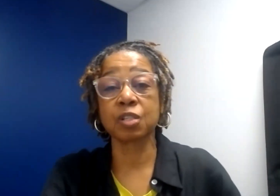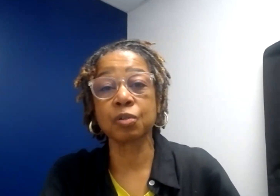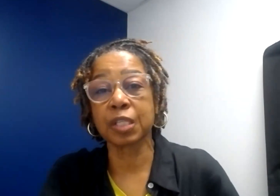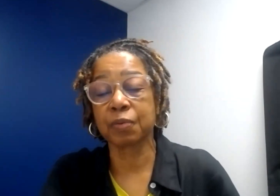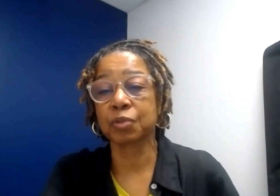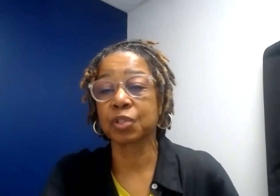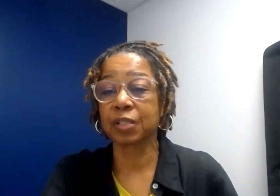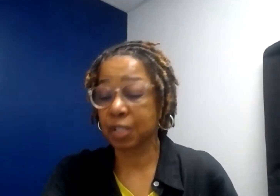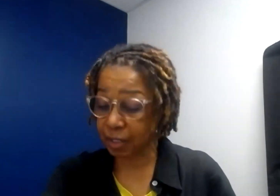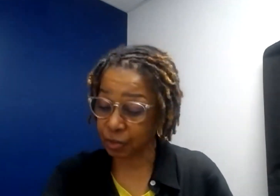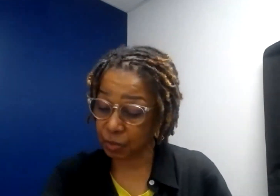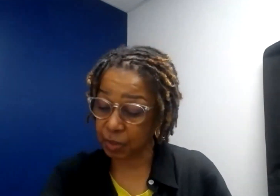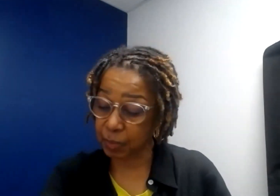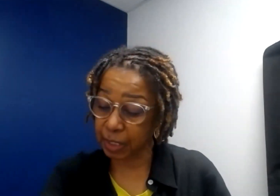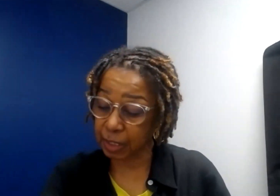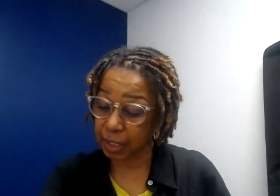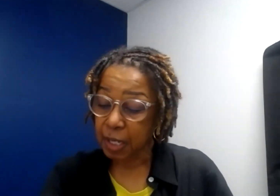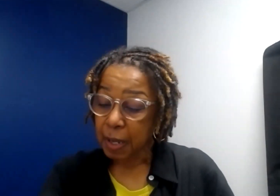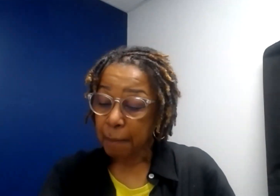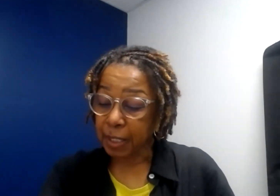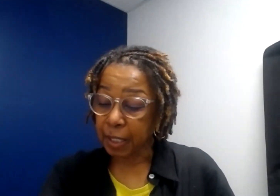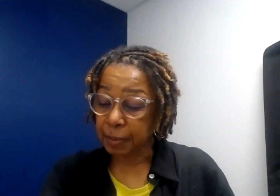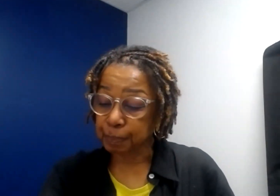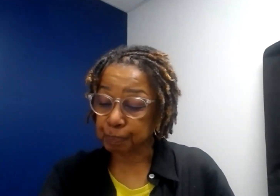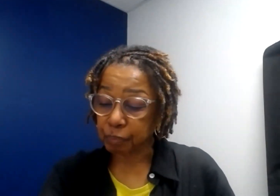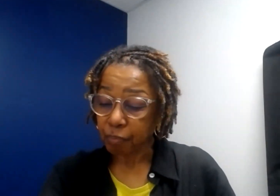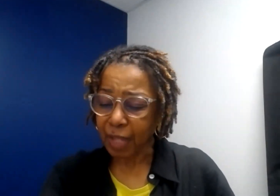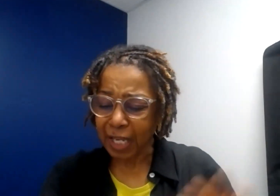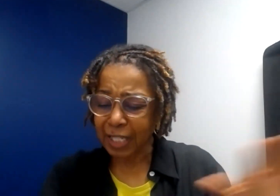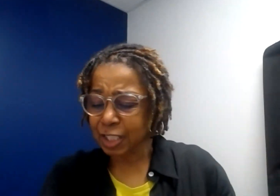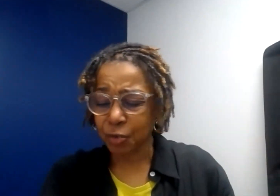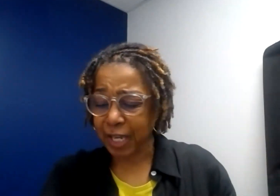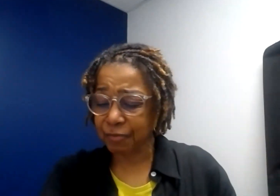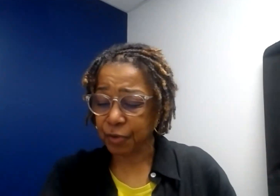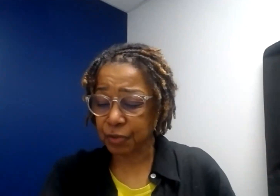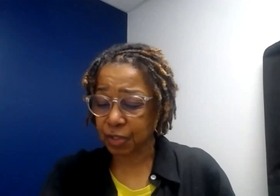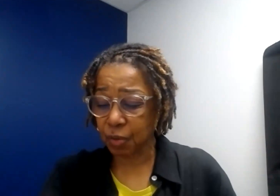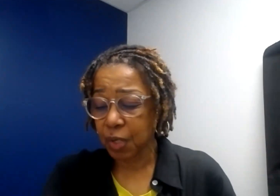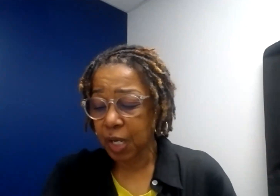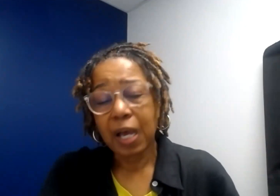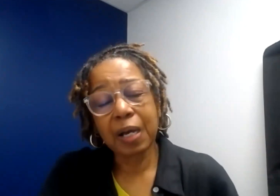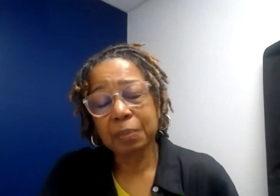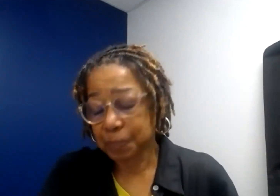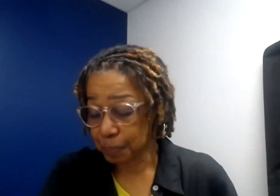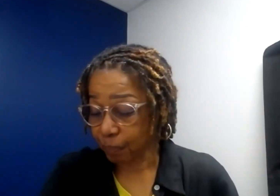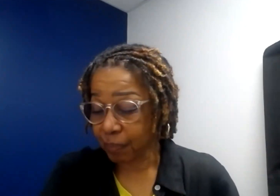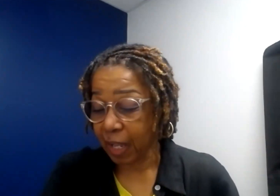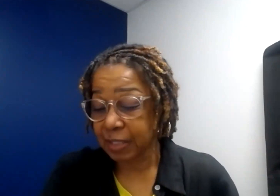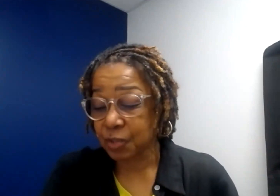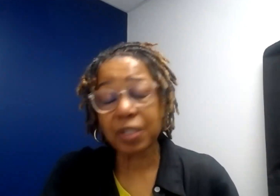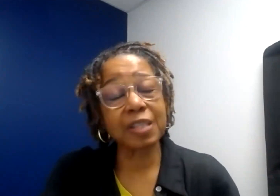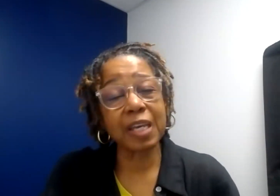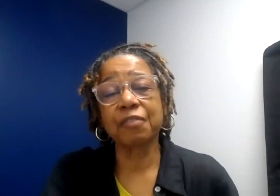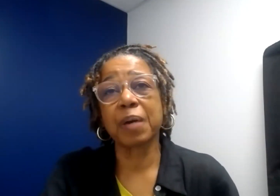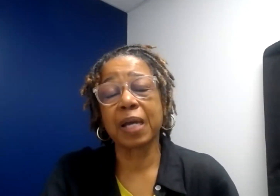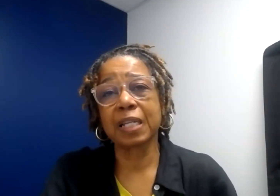very insulting and will change a doctor immediately. But I didn't know that at first. So I